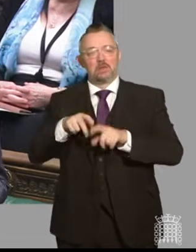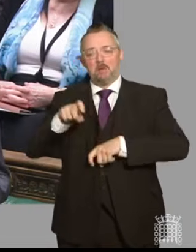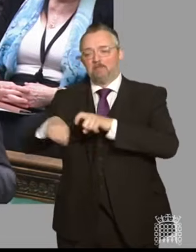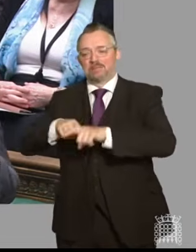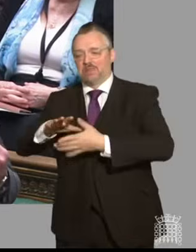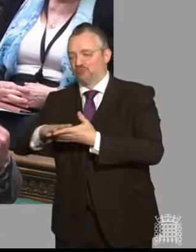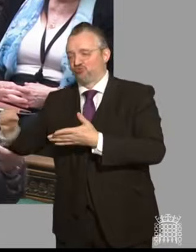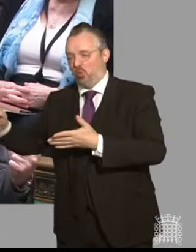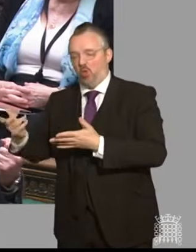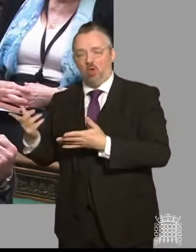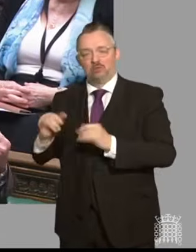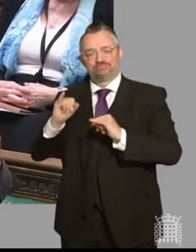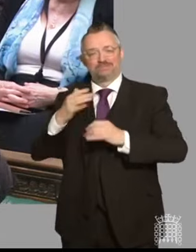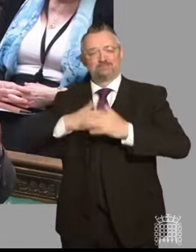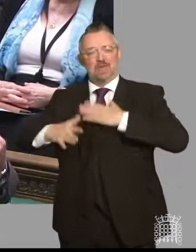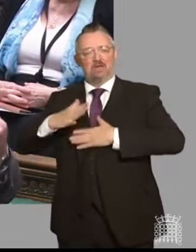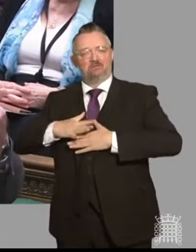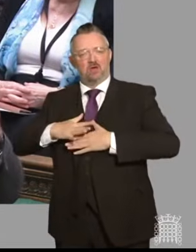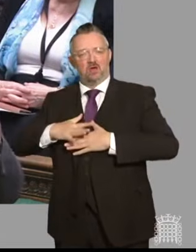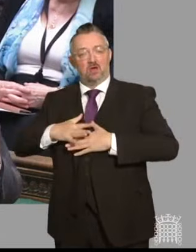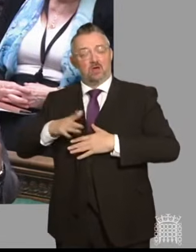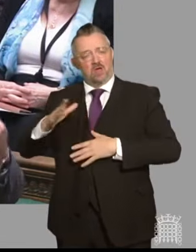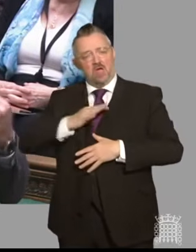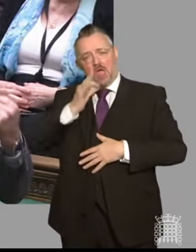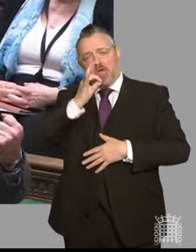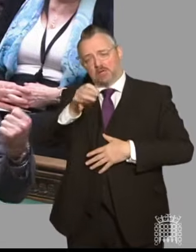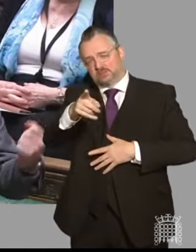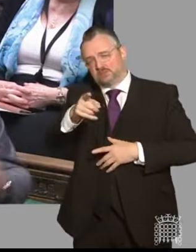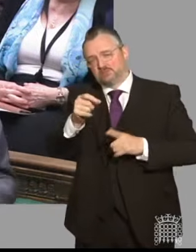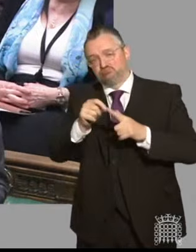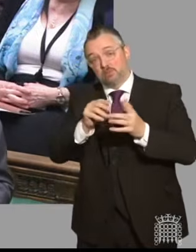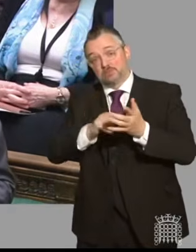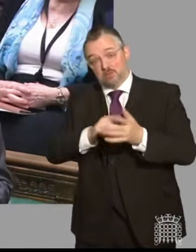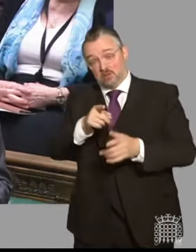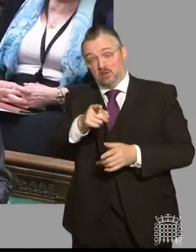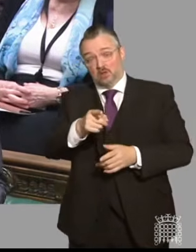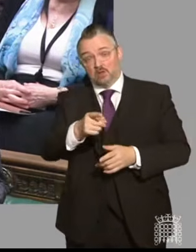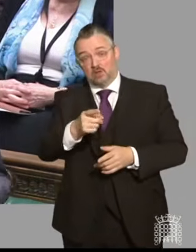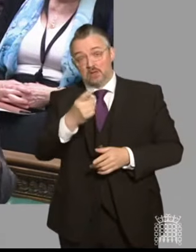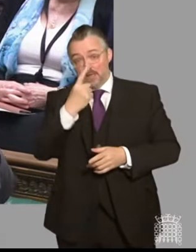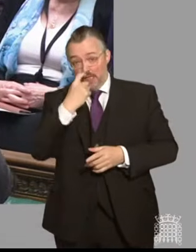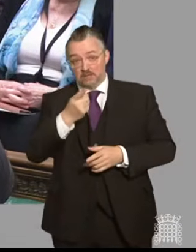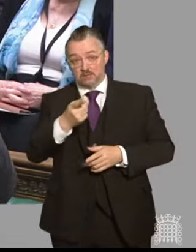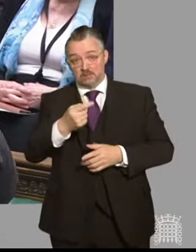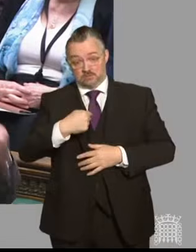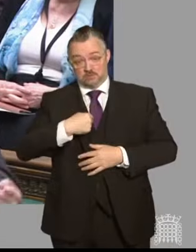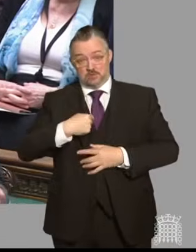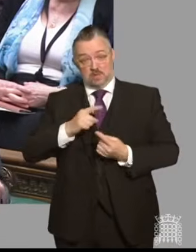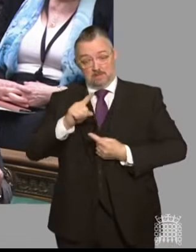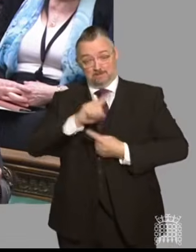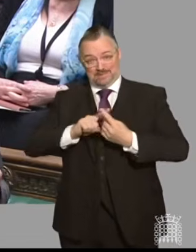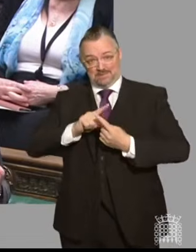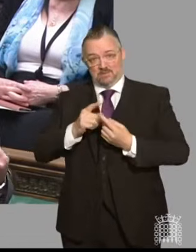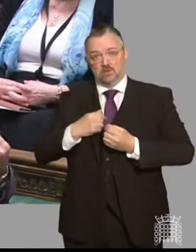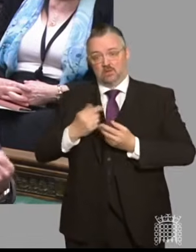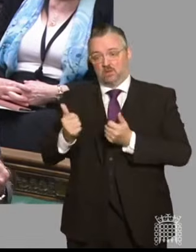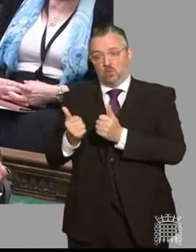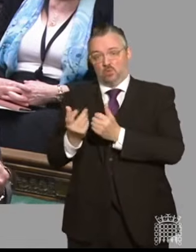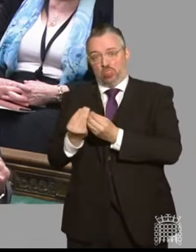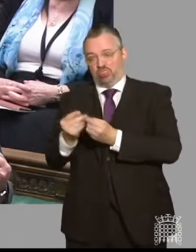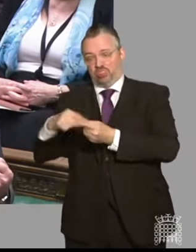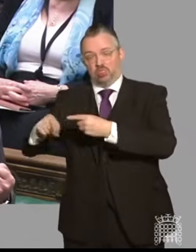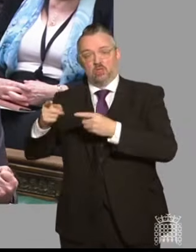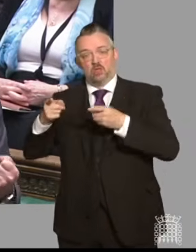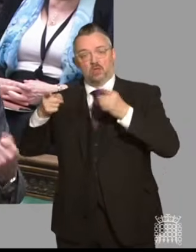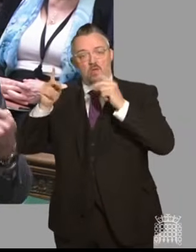Minister facilitate a meeting between myself, colleagues and the Home Secretary in order to give priority to these